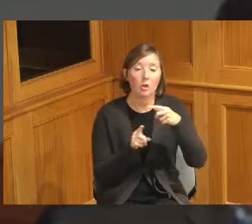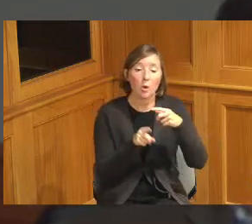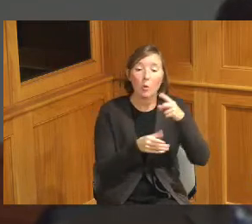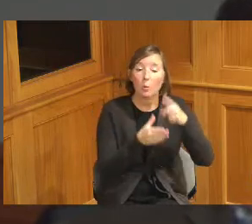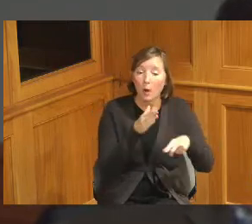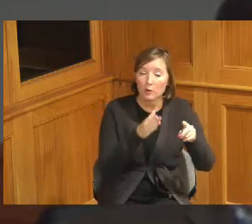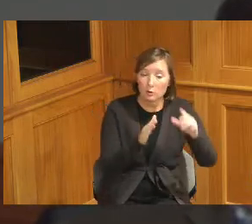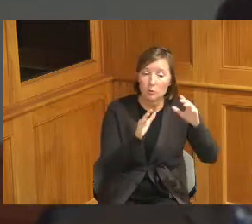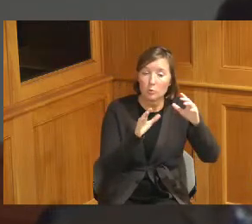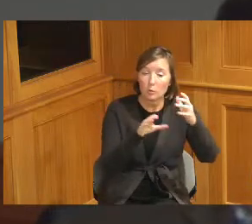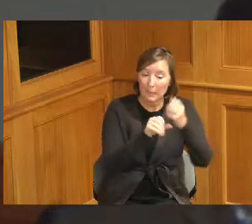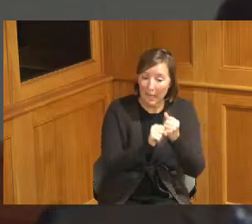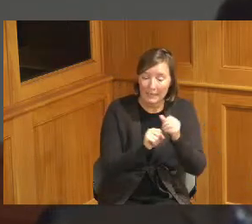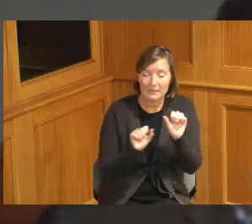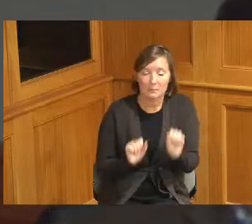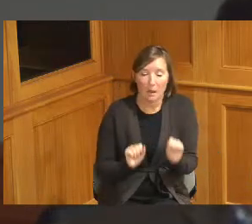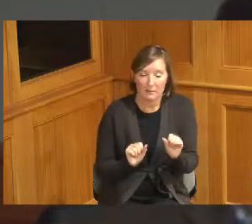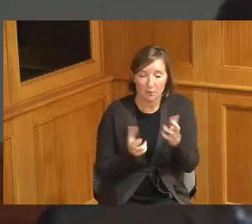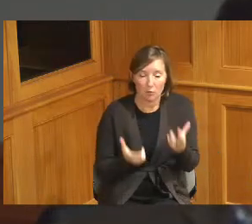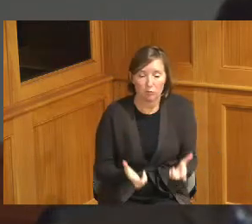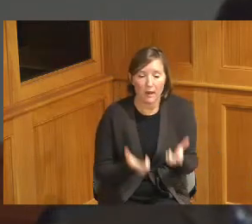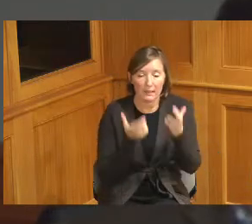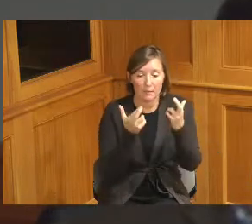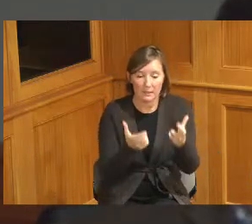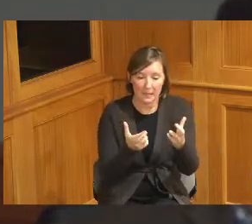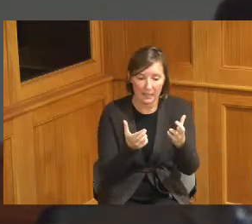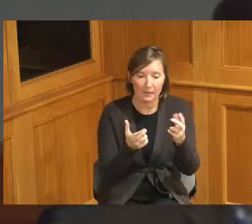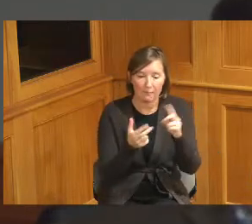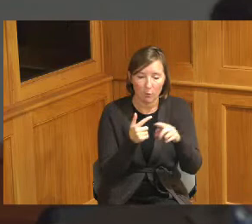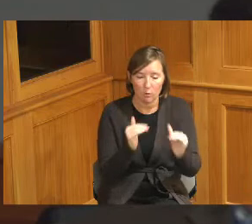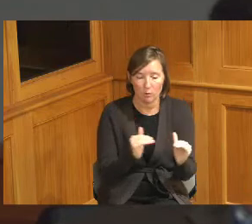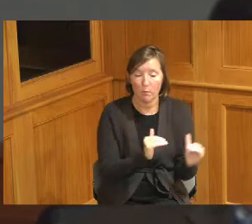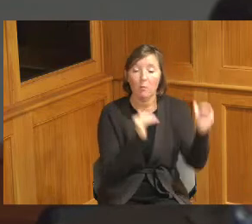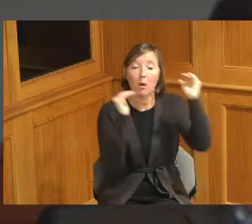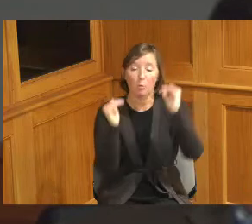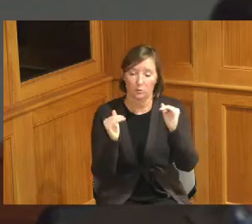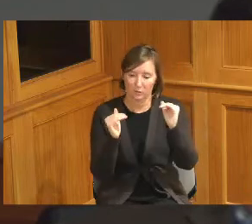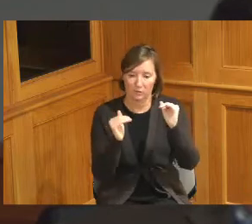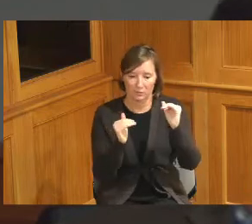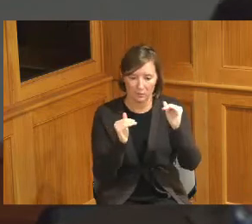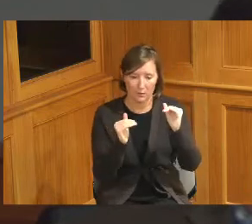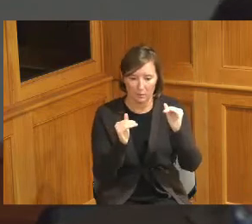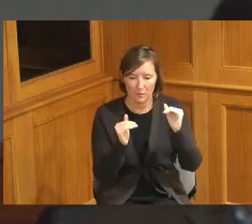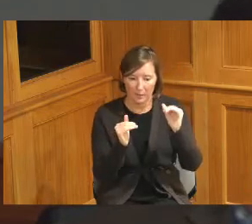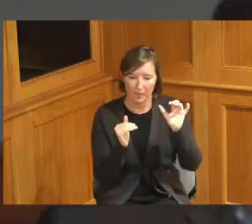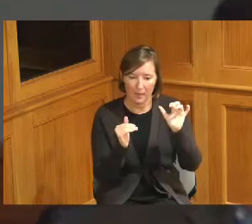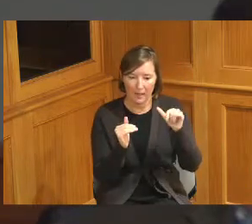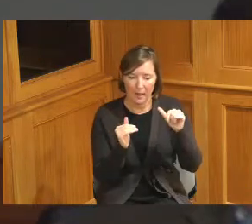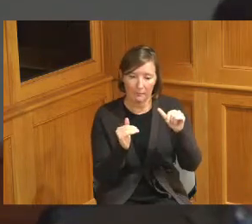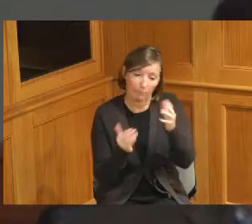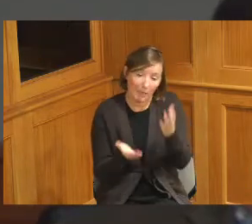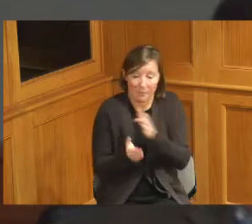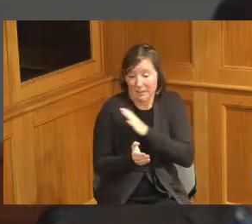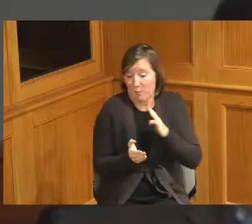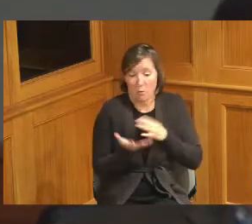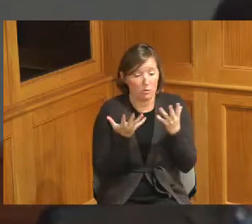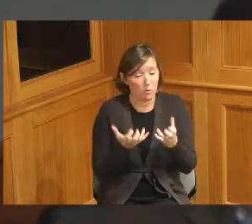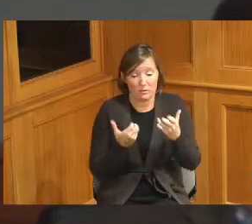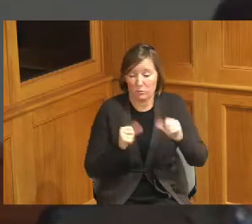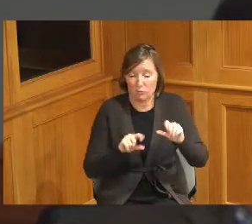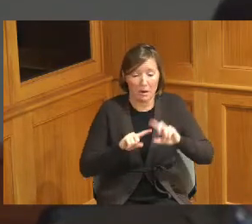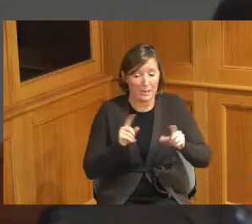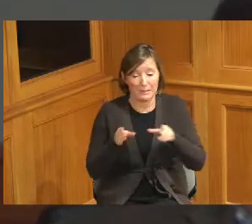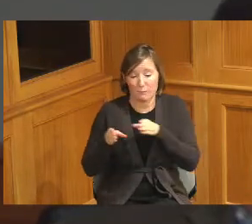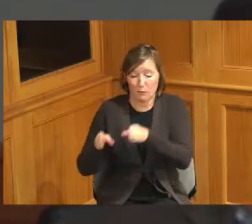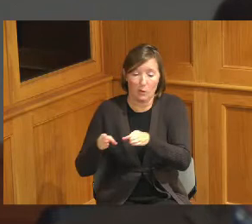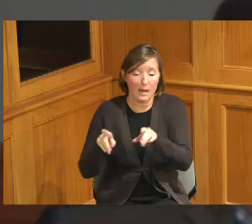me as a recommendation this year will even go further in that regard on pay for performance. And the board may wish to go a different route as well. So that's something